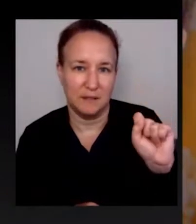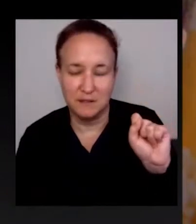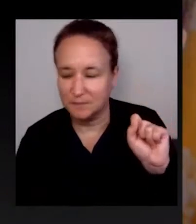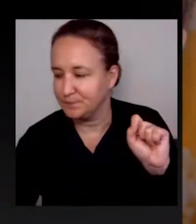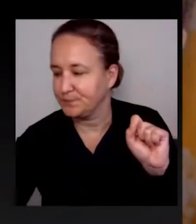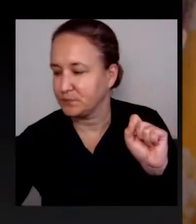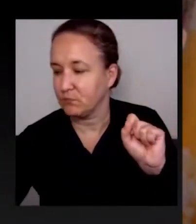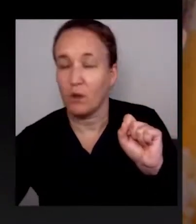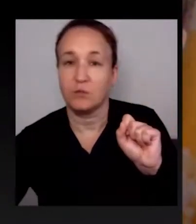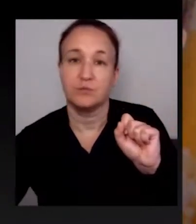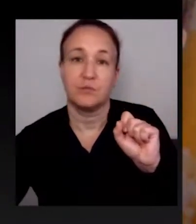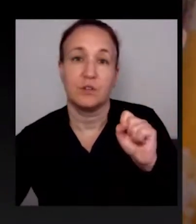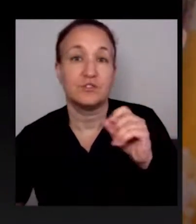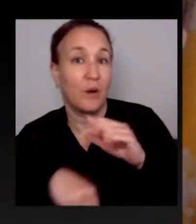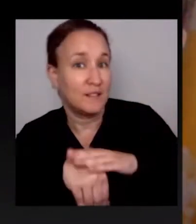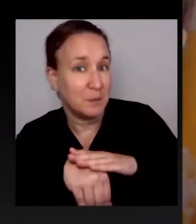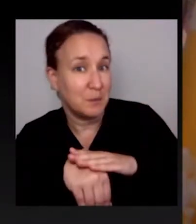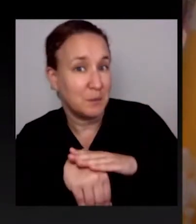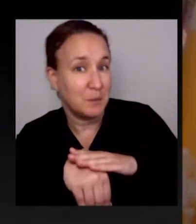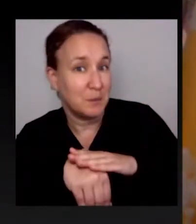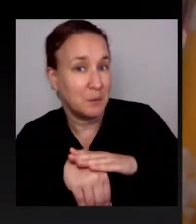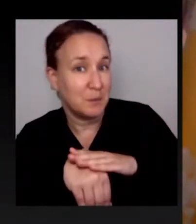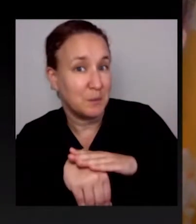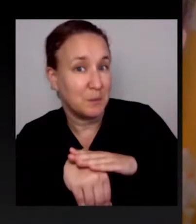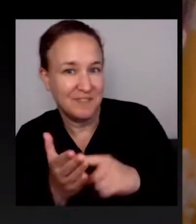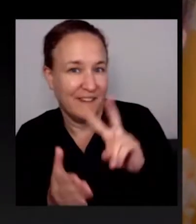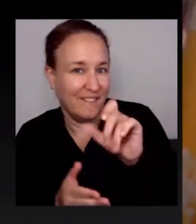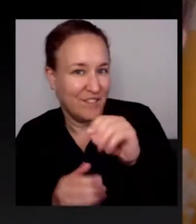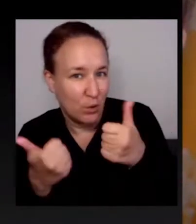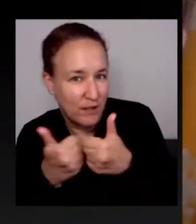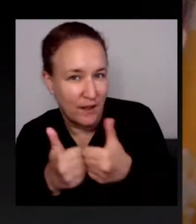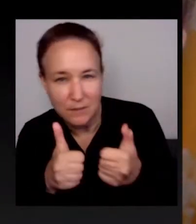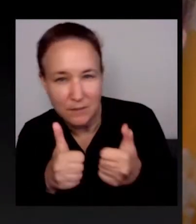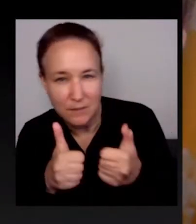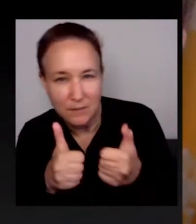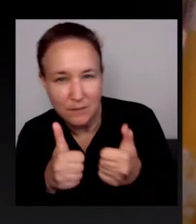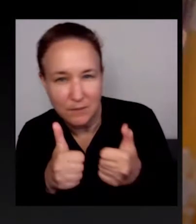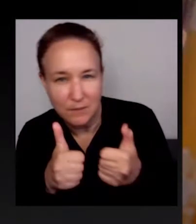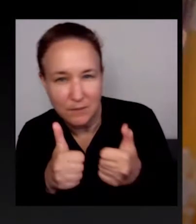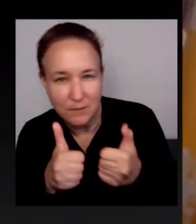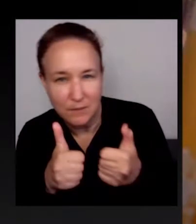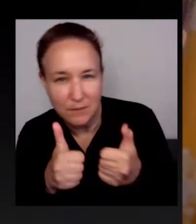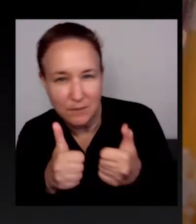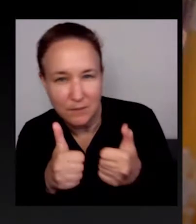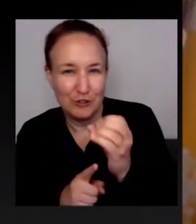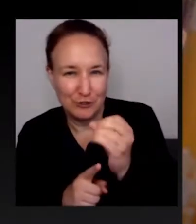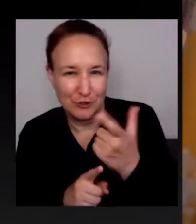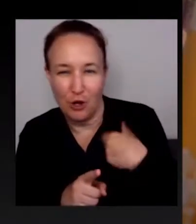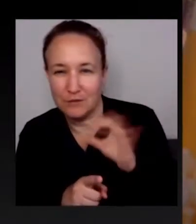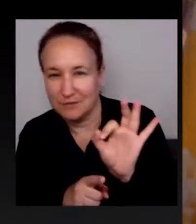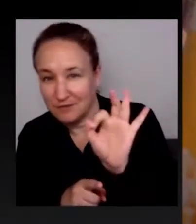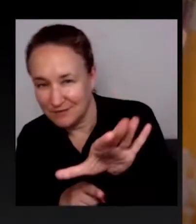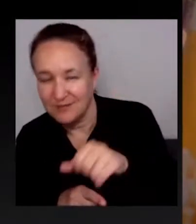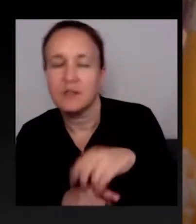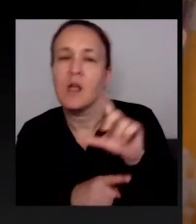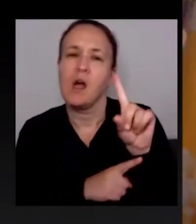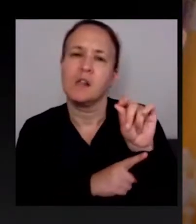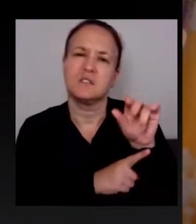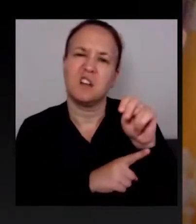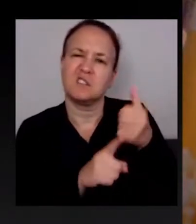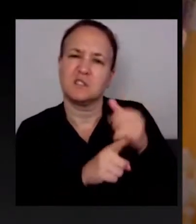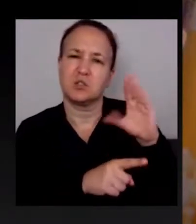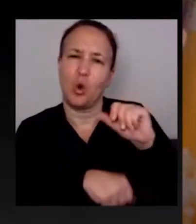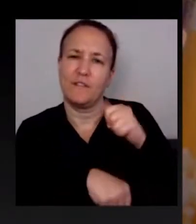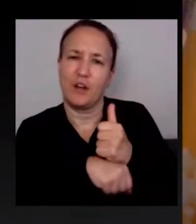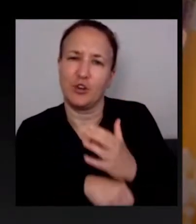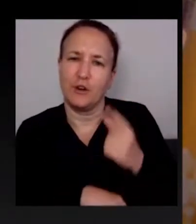heads up, this is the part where we get to talk about some video games and maker culture. So a little bit of a spoiler alert there. Dalton is the co-founder